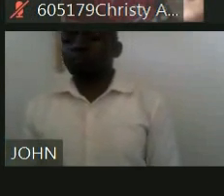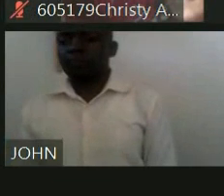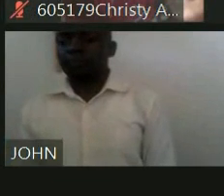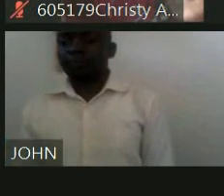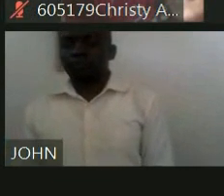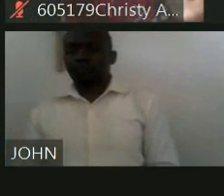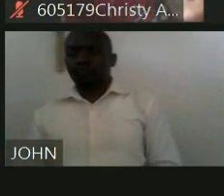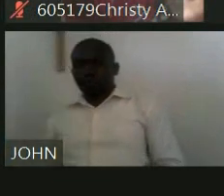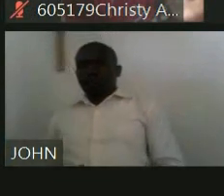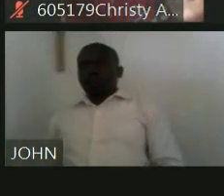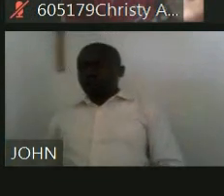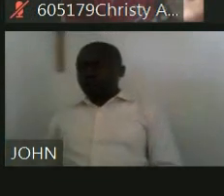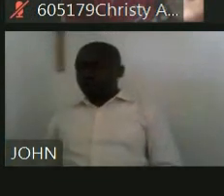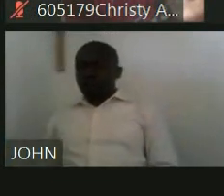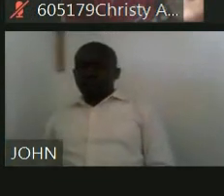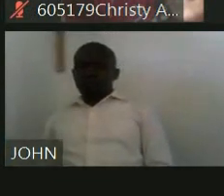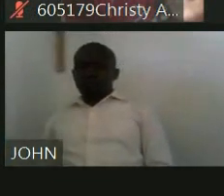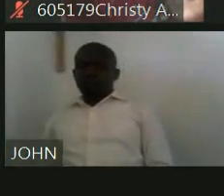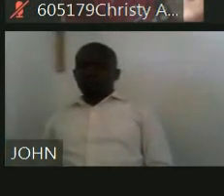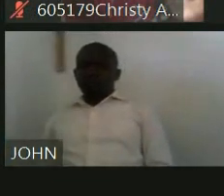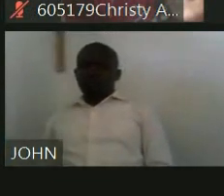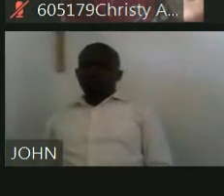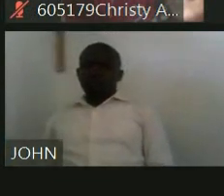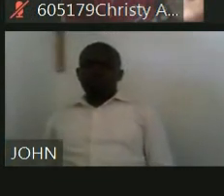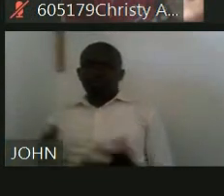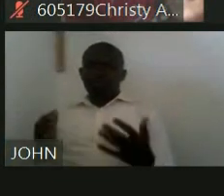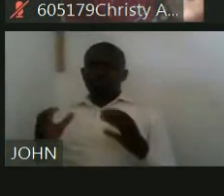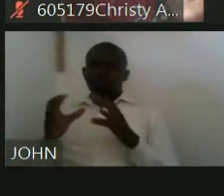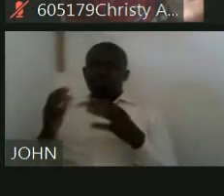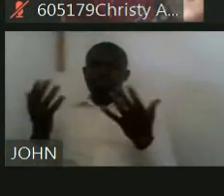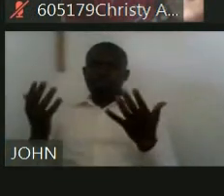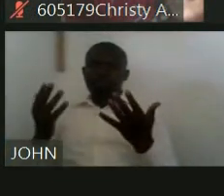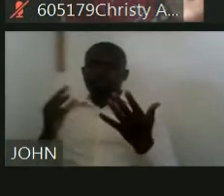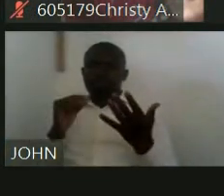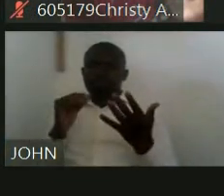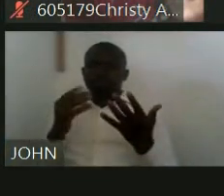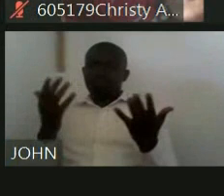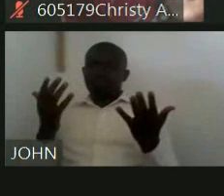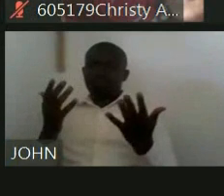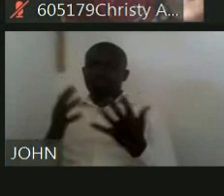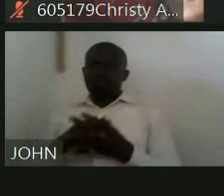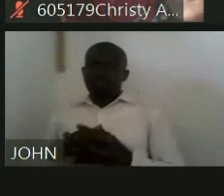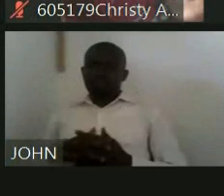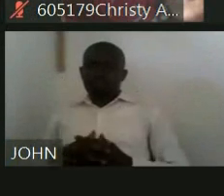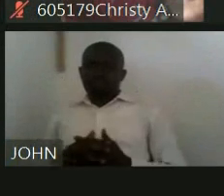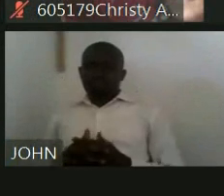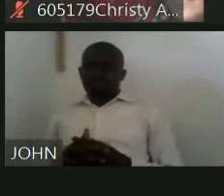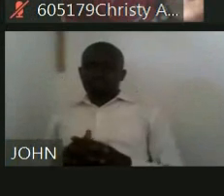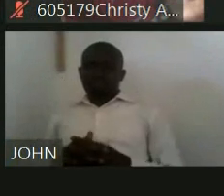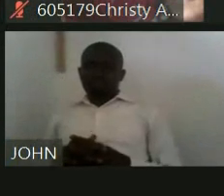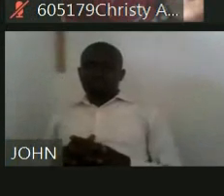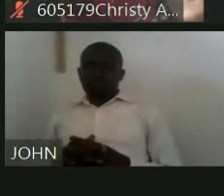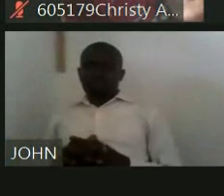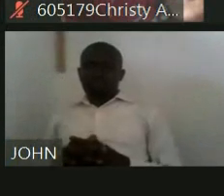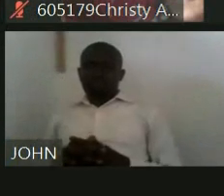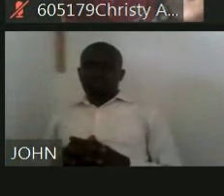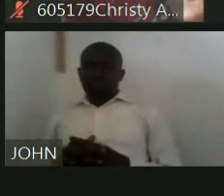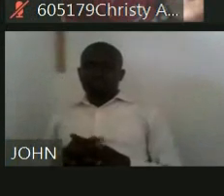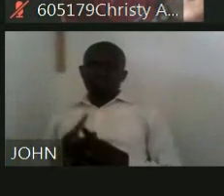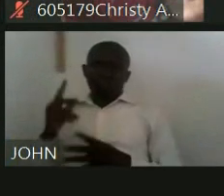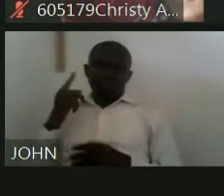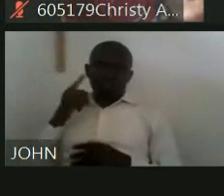then I can say deaf people with deaf blindness, people with multiple disabilities, you know, cerebral palsy and intellectual disability. You can go on and on and on.